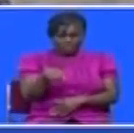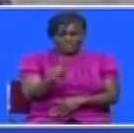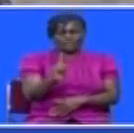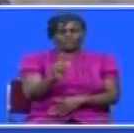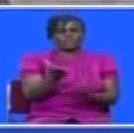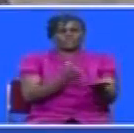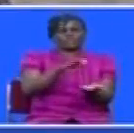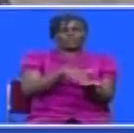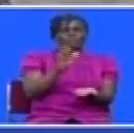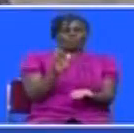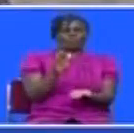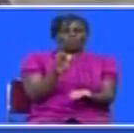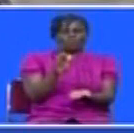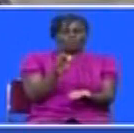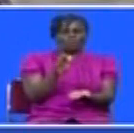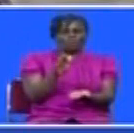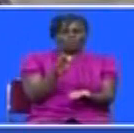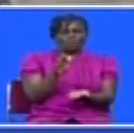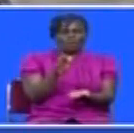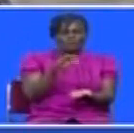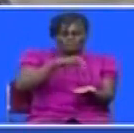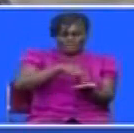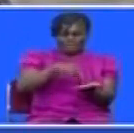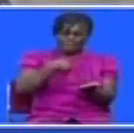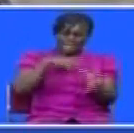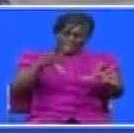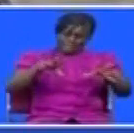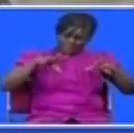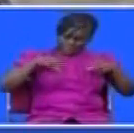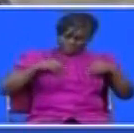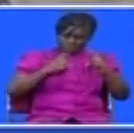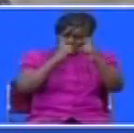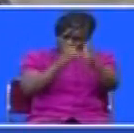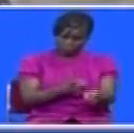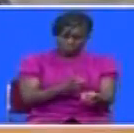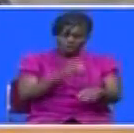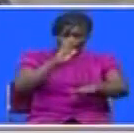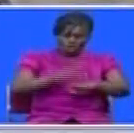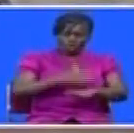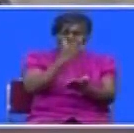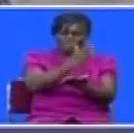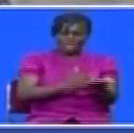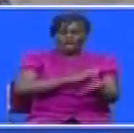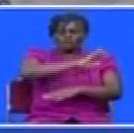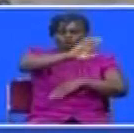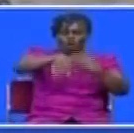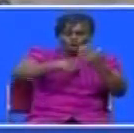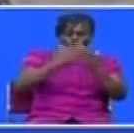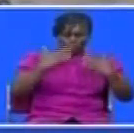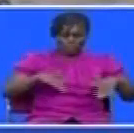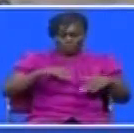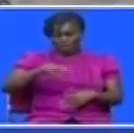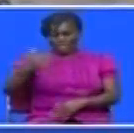more than I. Therefore, I accept this award on behalf of all